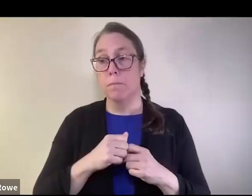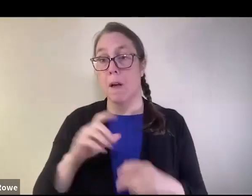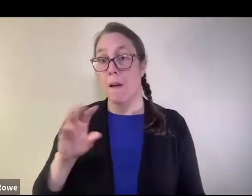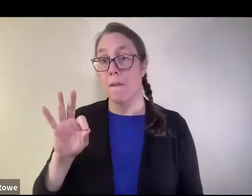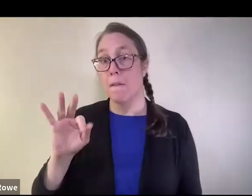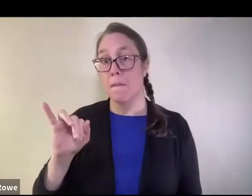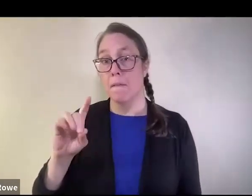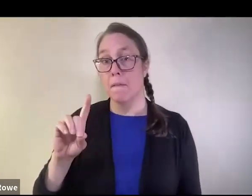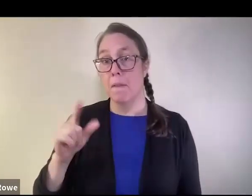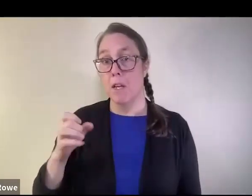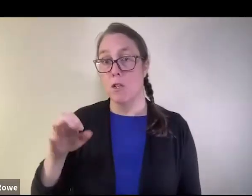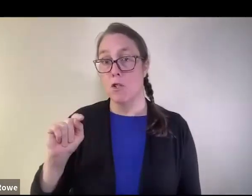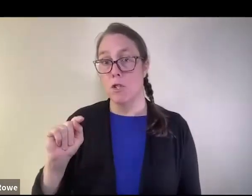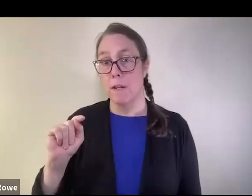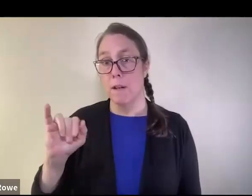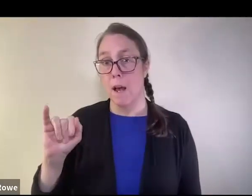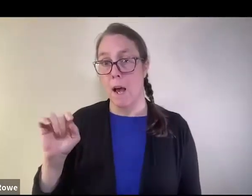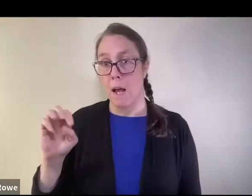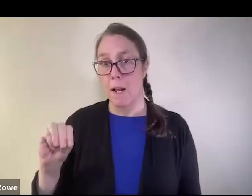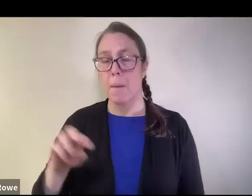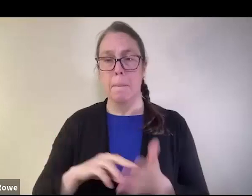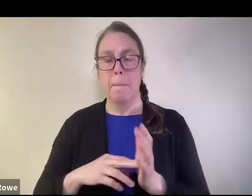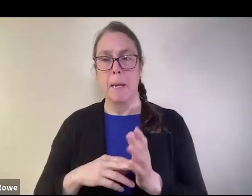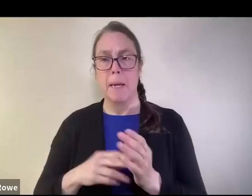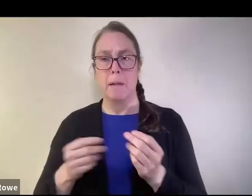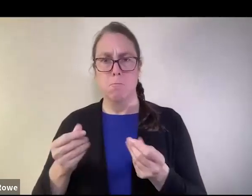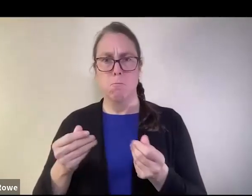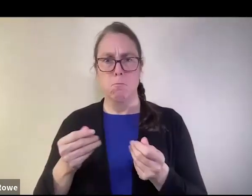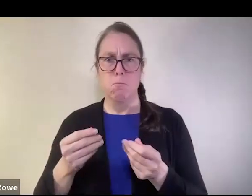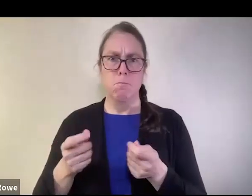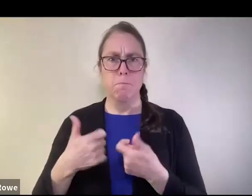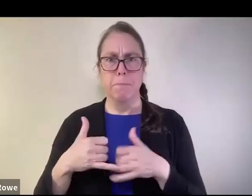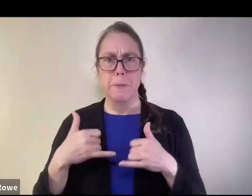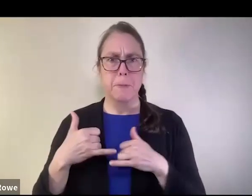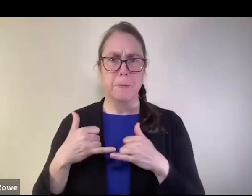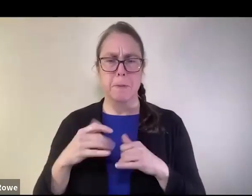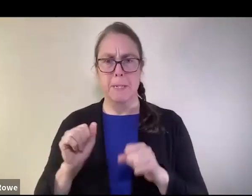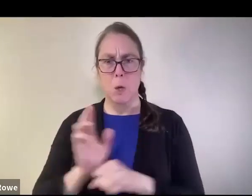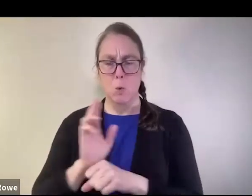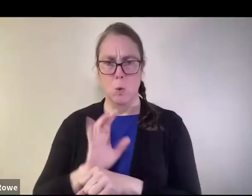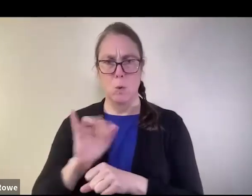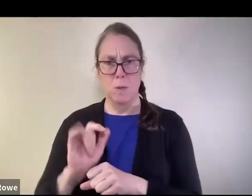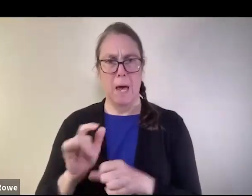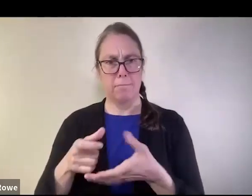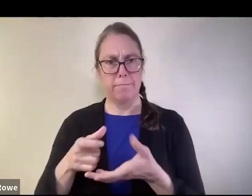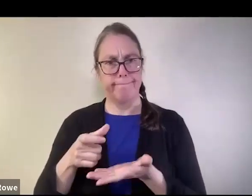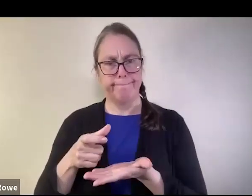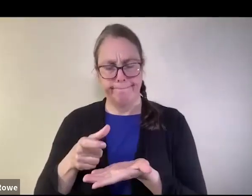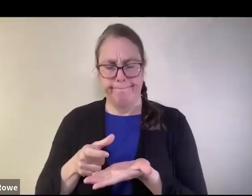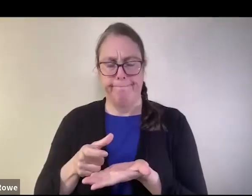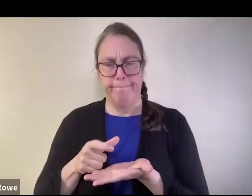item where that individual can, utilize it during that